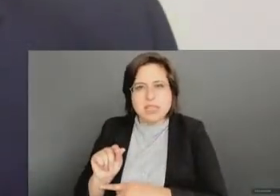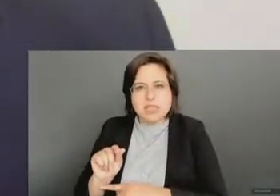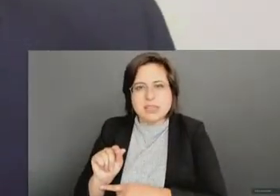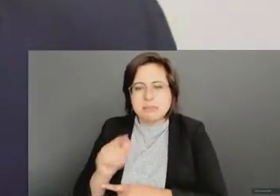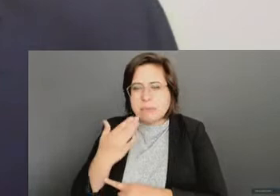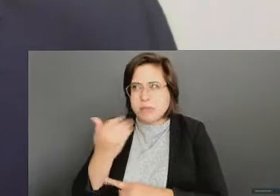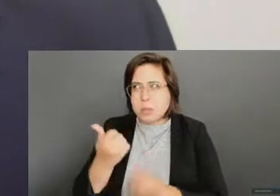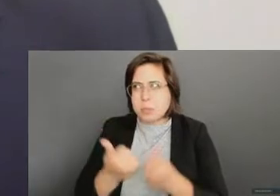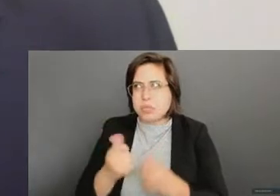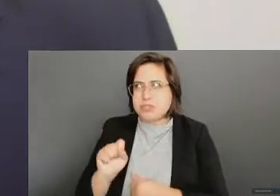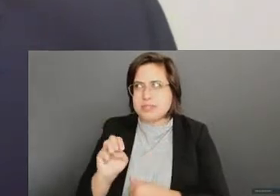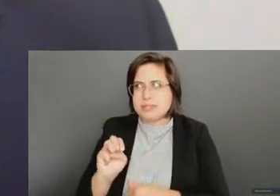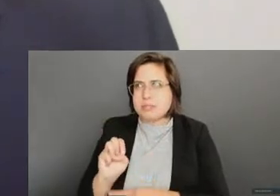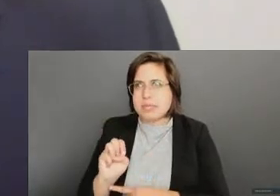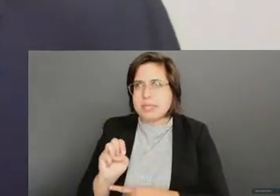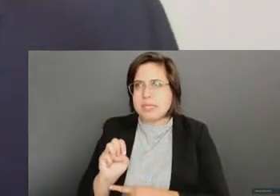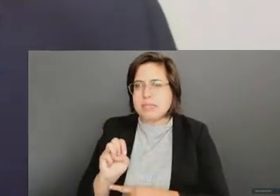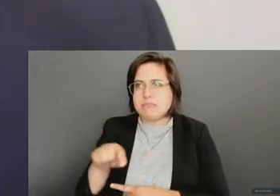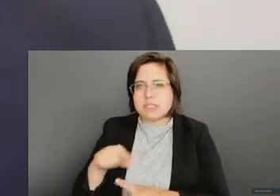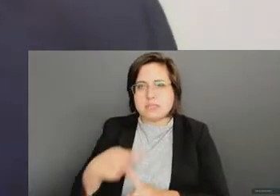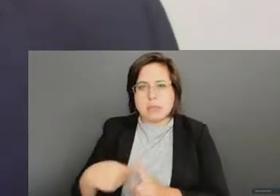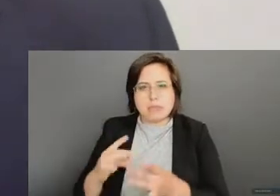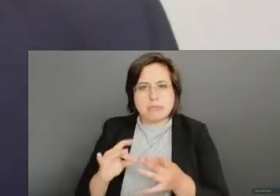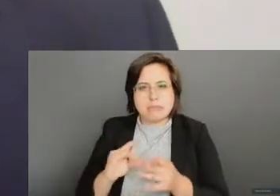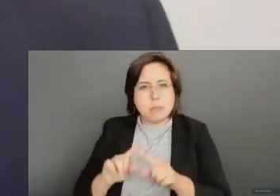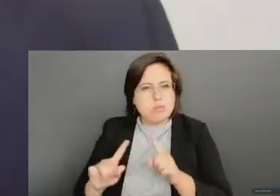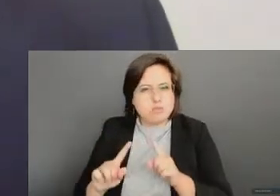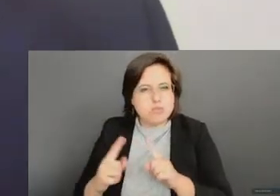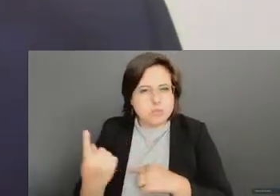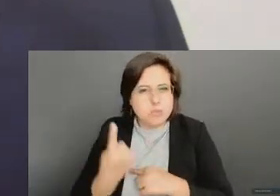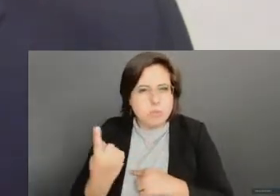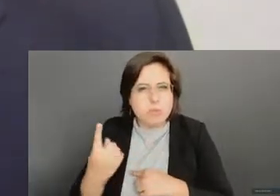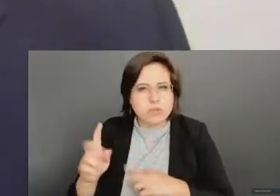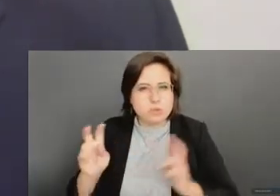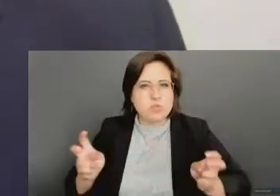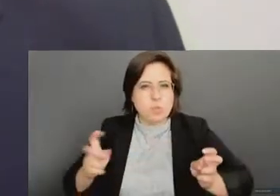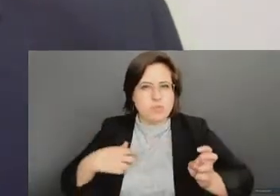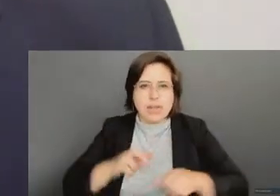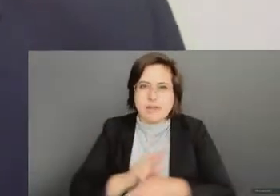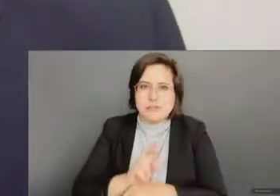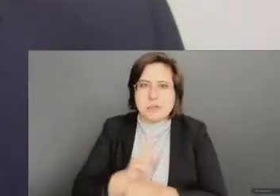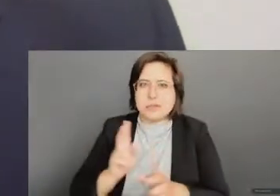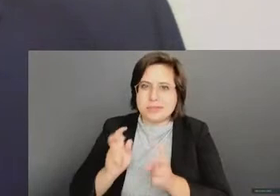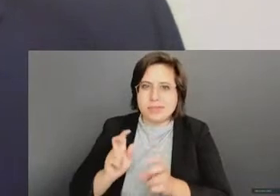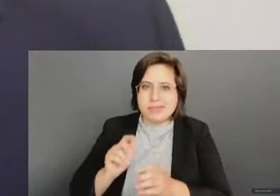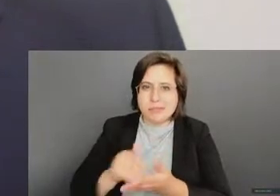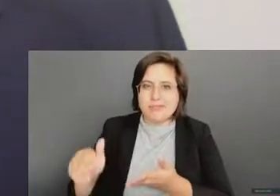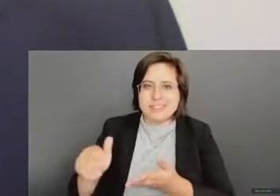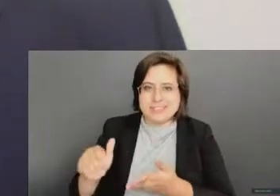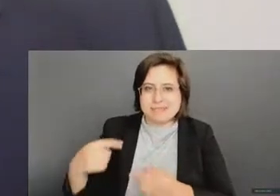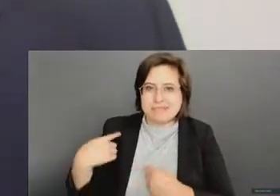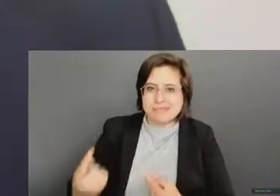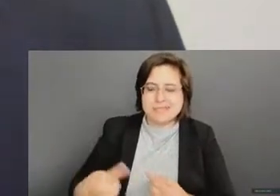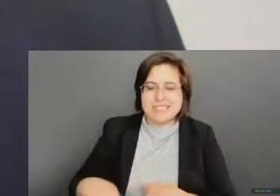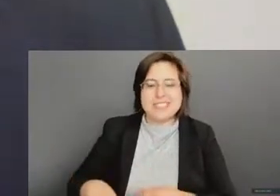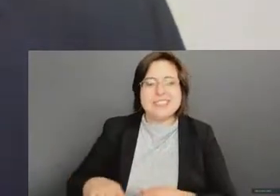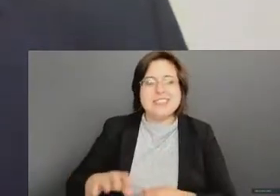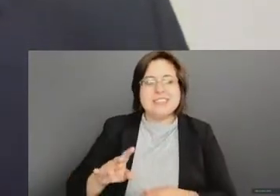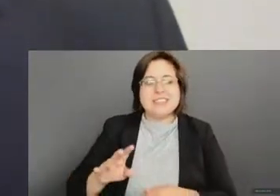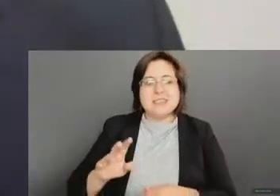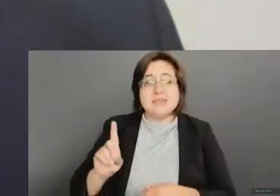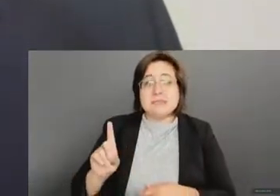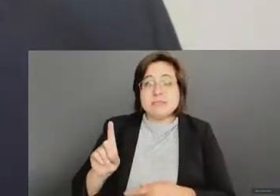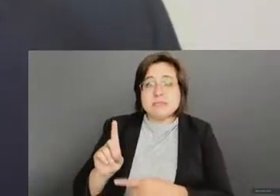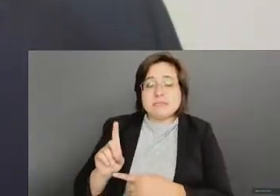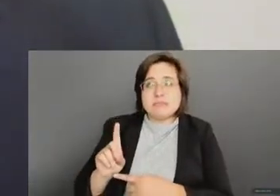matter experts we heard during this month, but one of them, as a quote I've used since then, but that lack of data, or